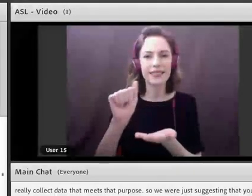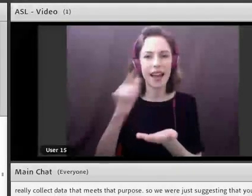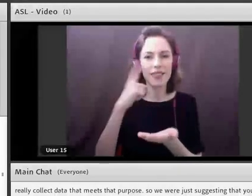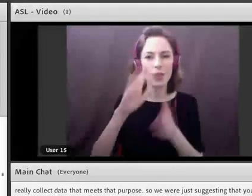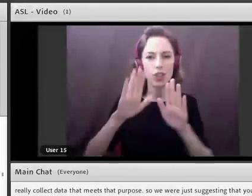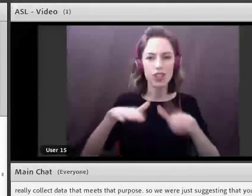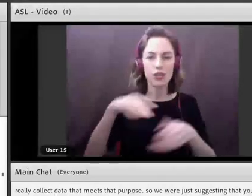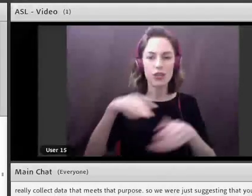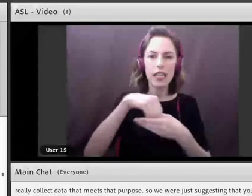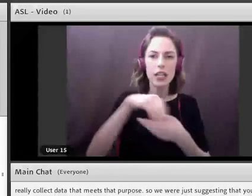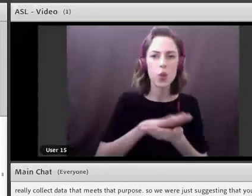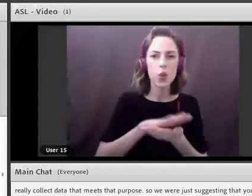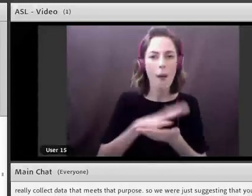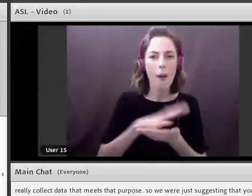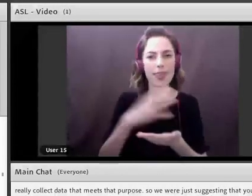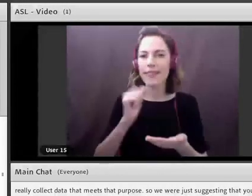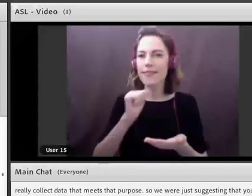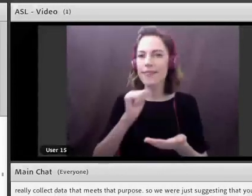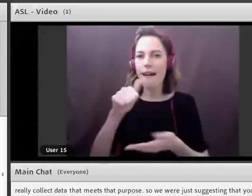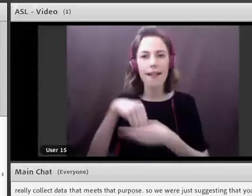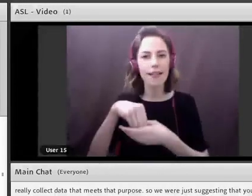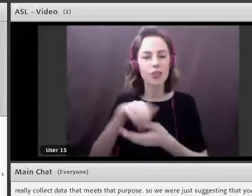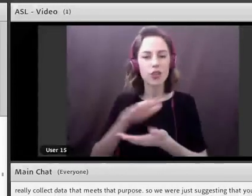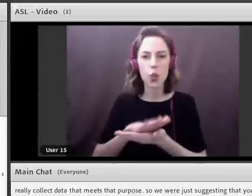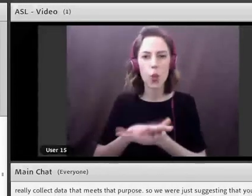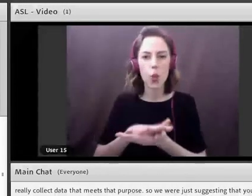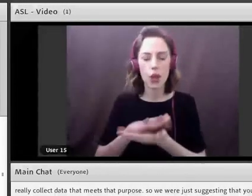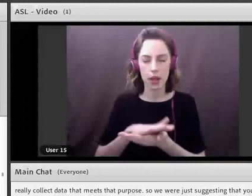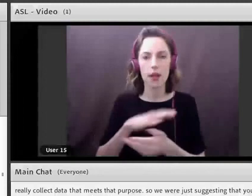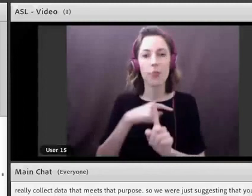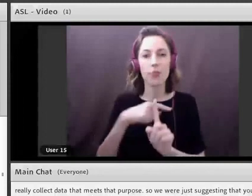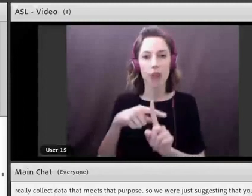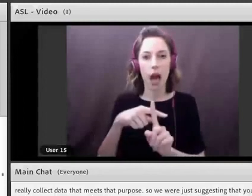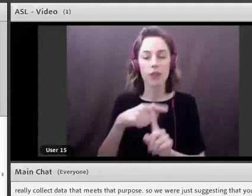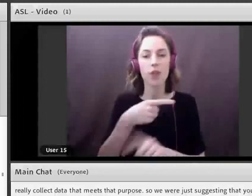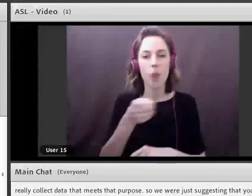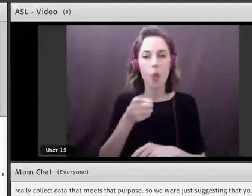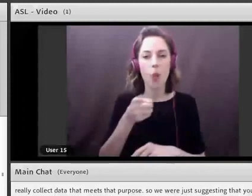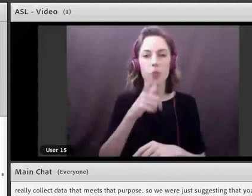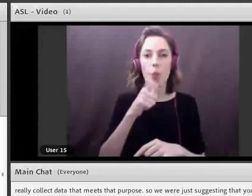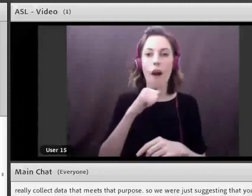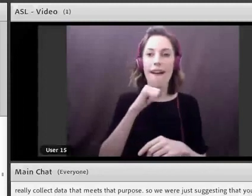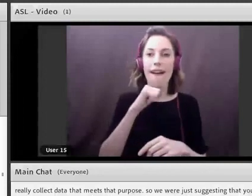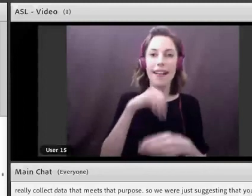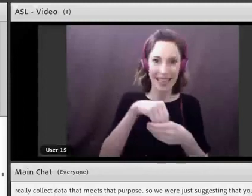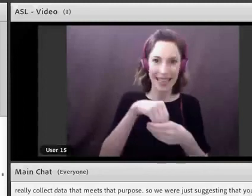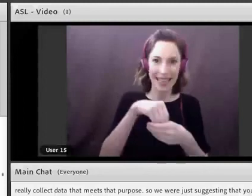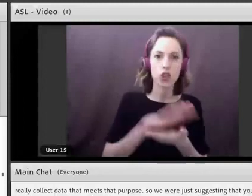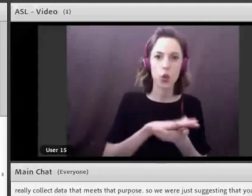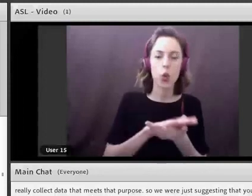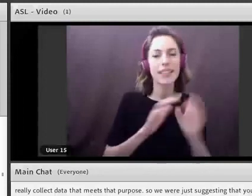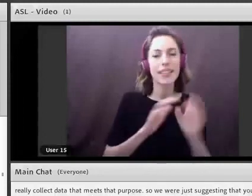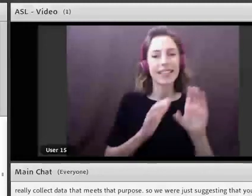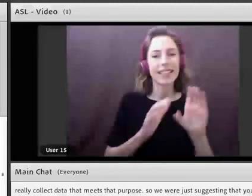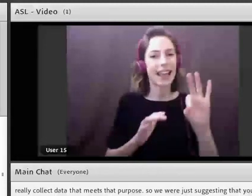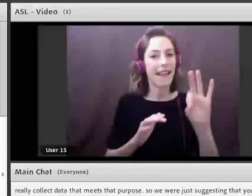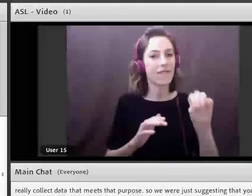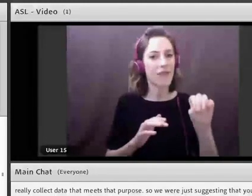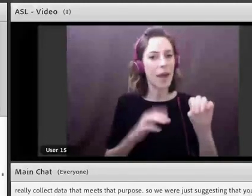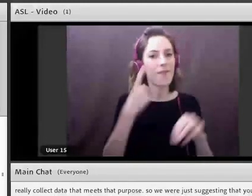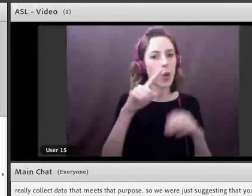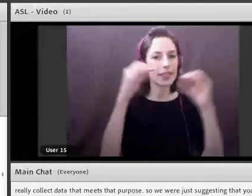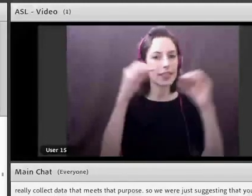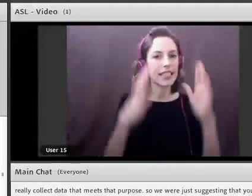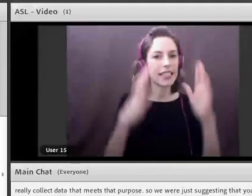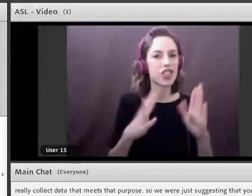will provide, and as well as those in school, which the CFM for teachers may provide in order to have realistic